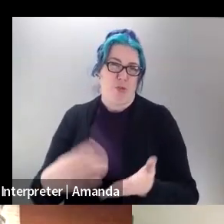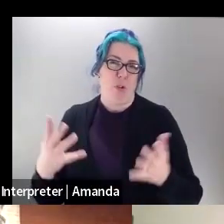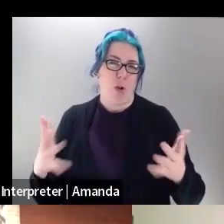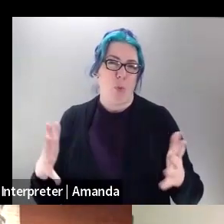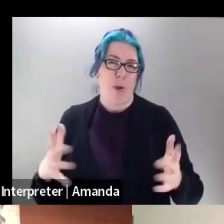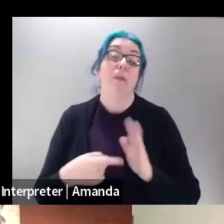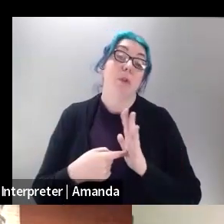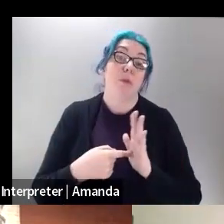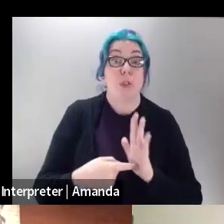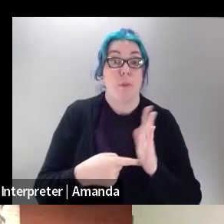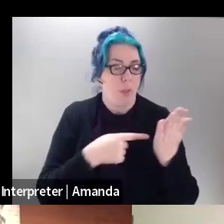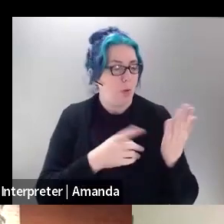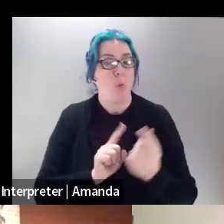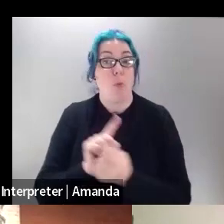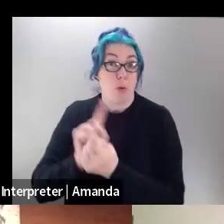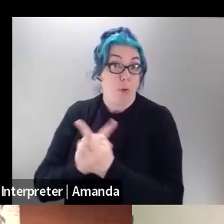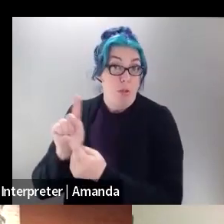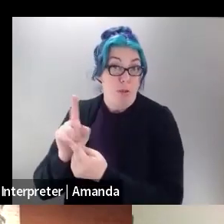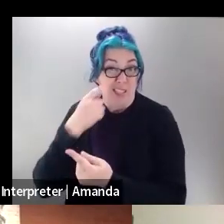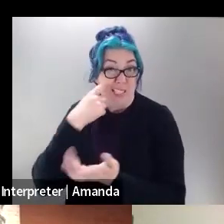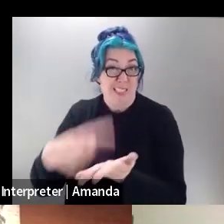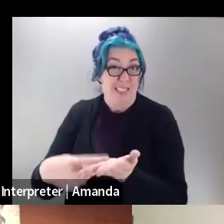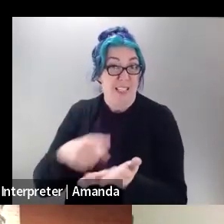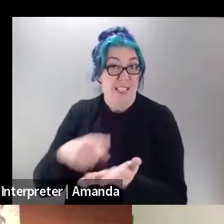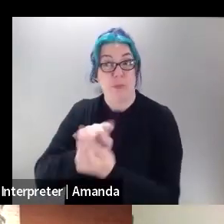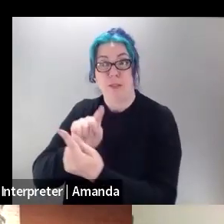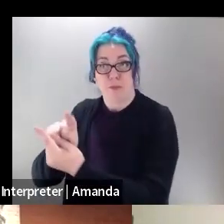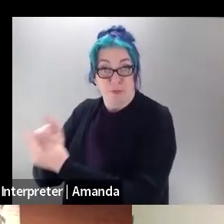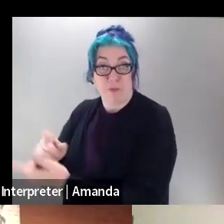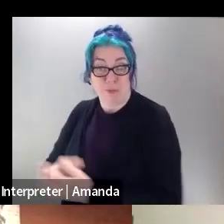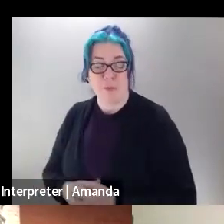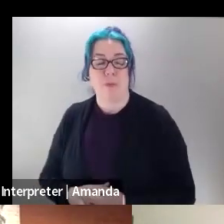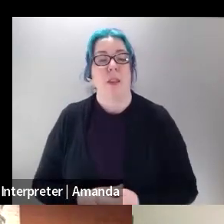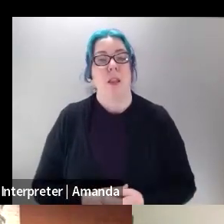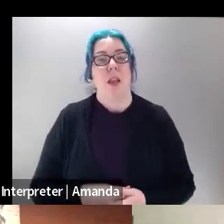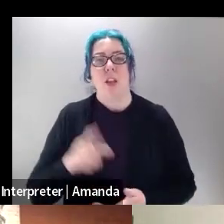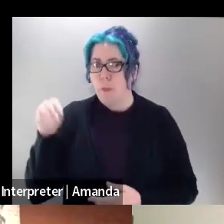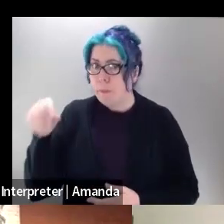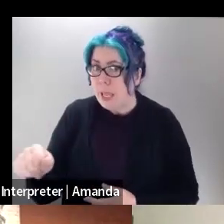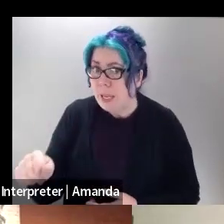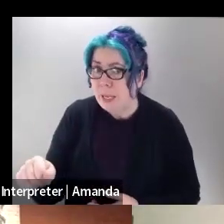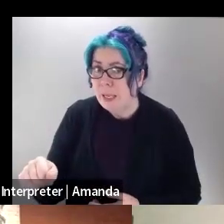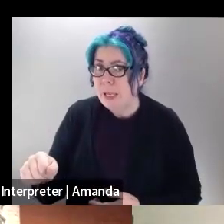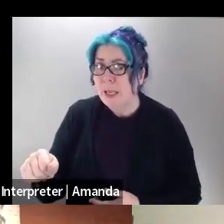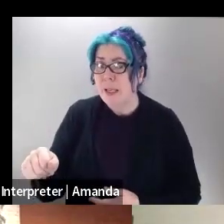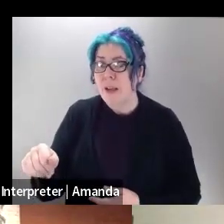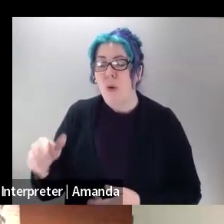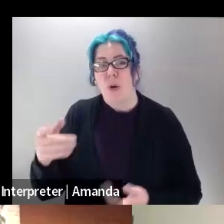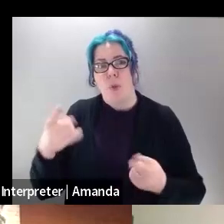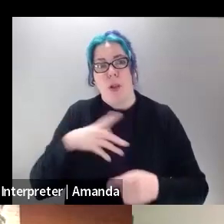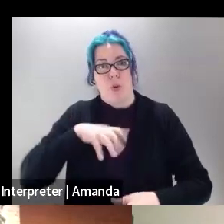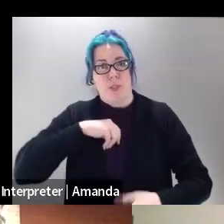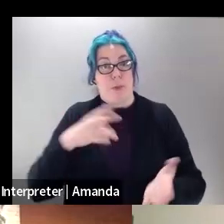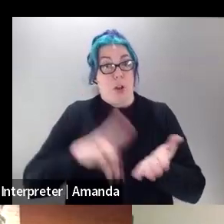one-on-ones. We have a question, hard to wrangle, should people be paid, or is this an acceptable part of being a contractor?